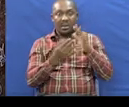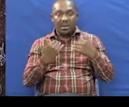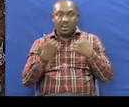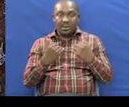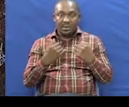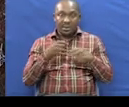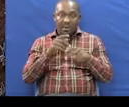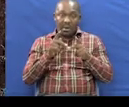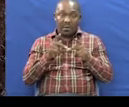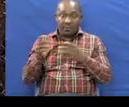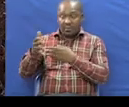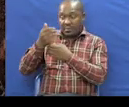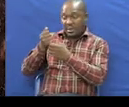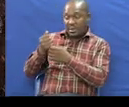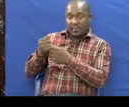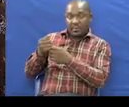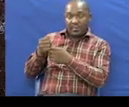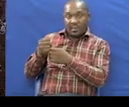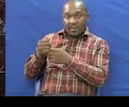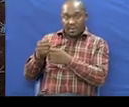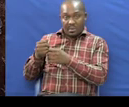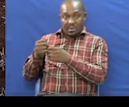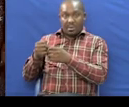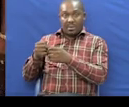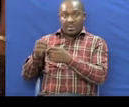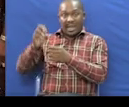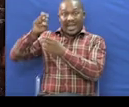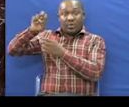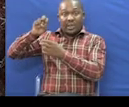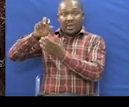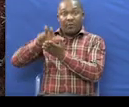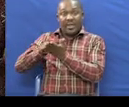check this electronic configuration of copper 2 ion,